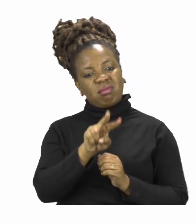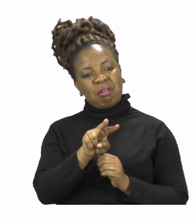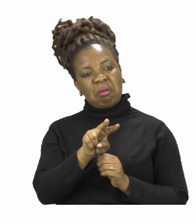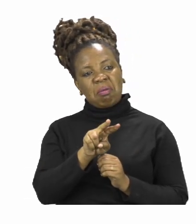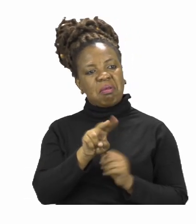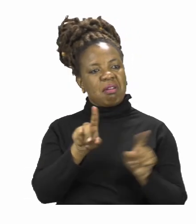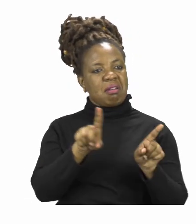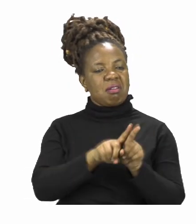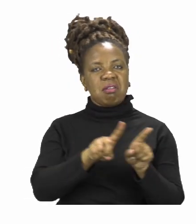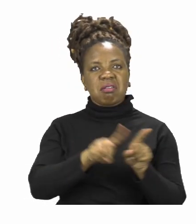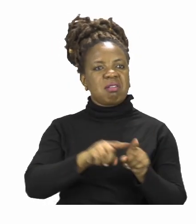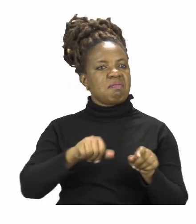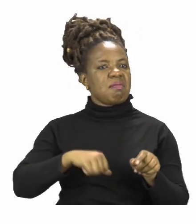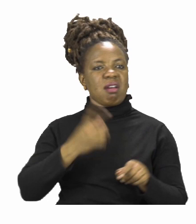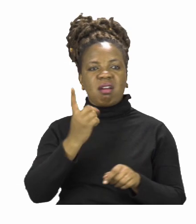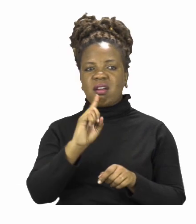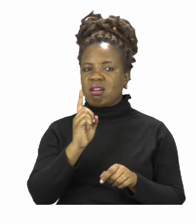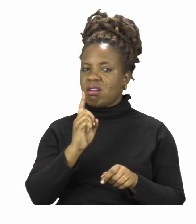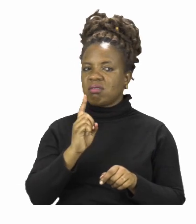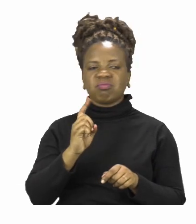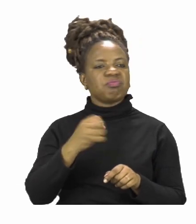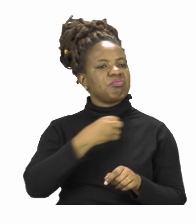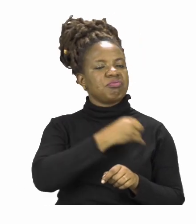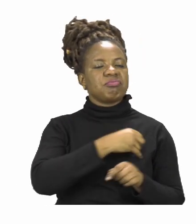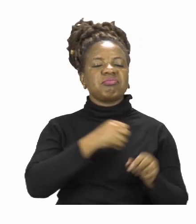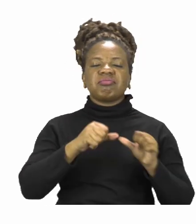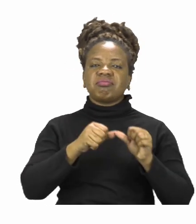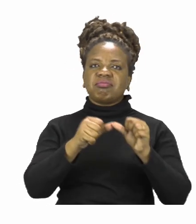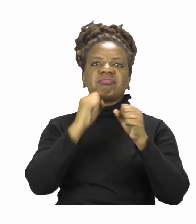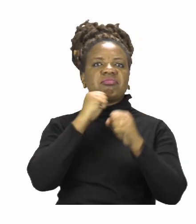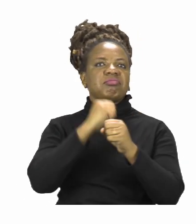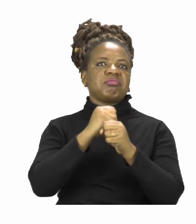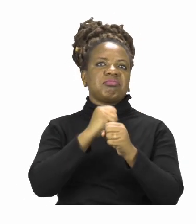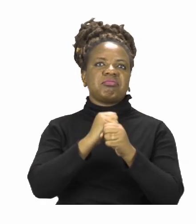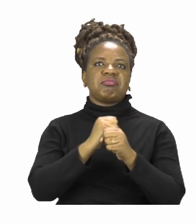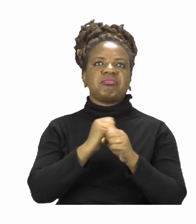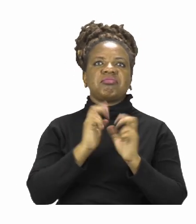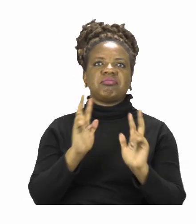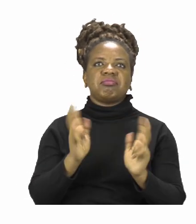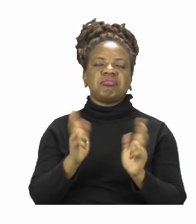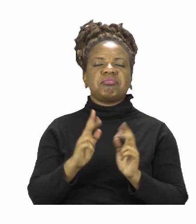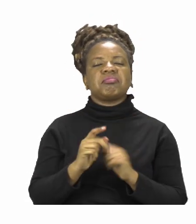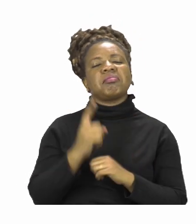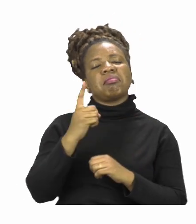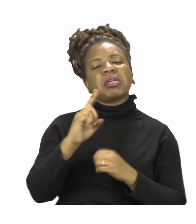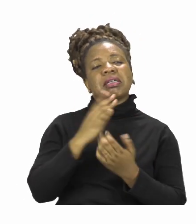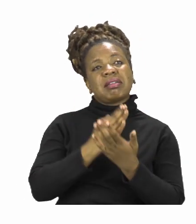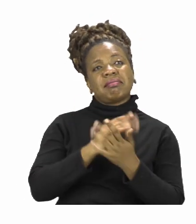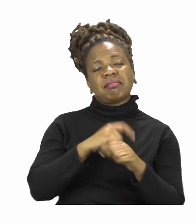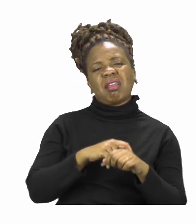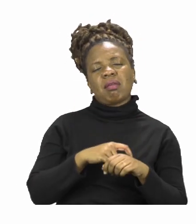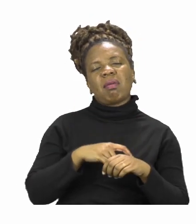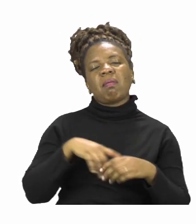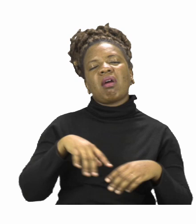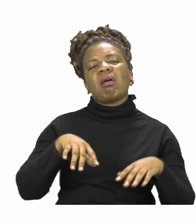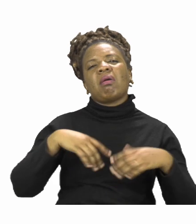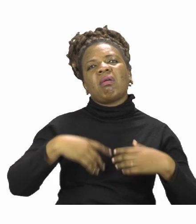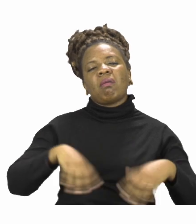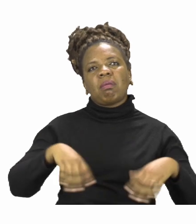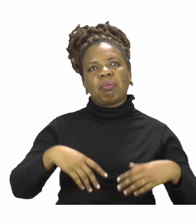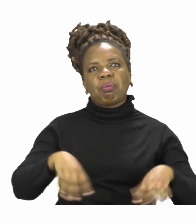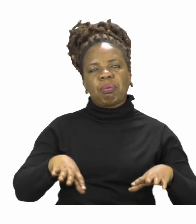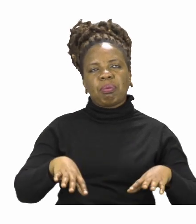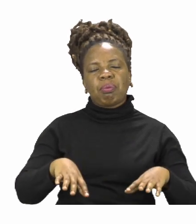lives. Sometimes I feel a bit tired, but I eat healthy food